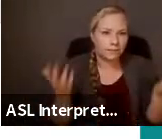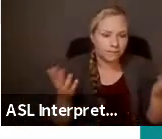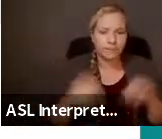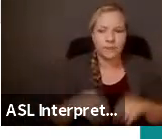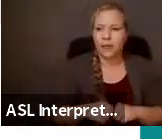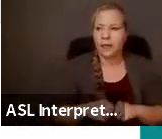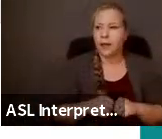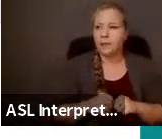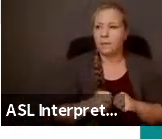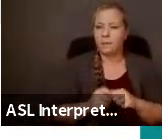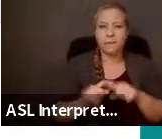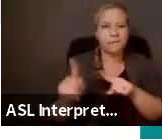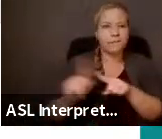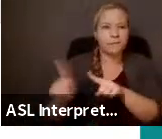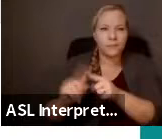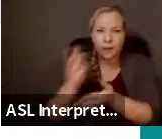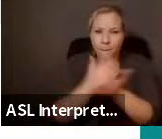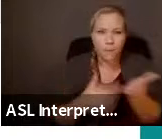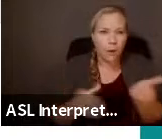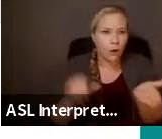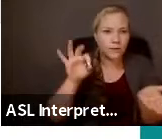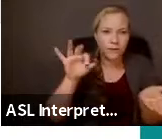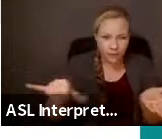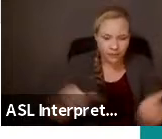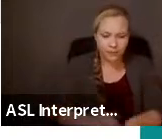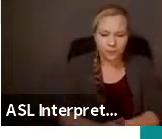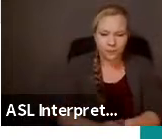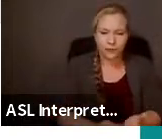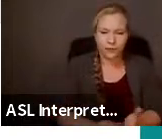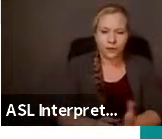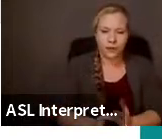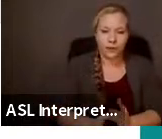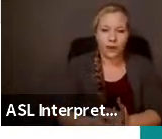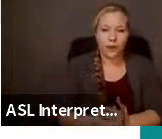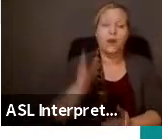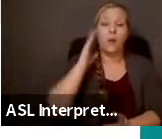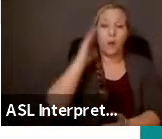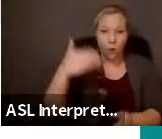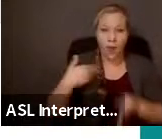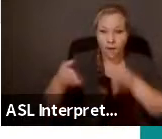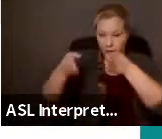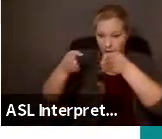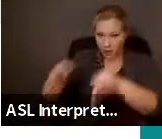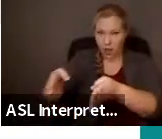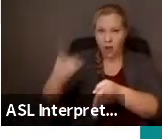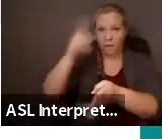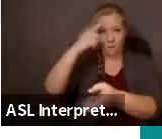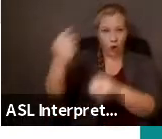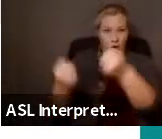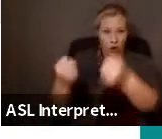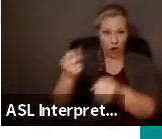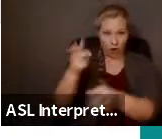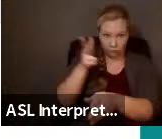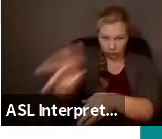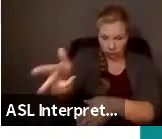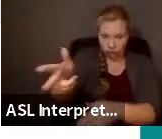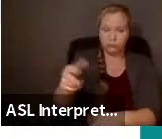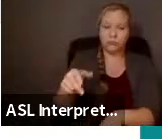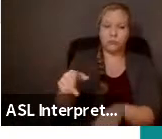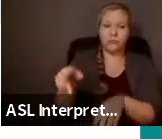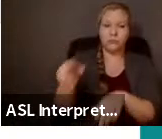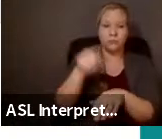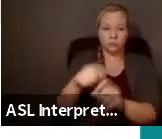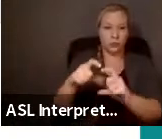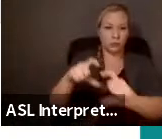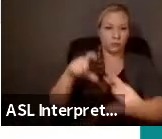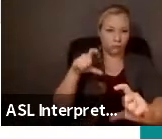that are configured. So there will be lanes for vehicles, there will be transit, and of course there will be a shared use